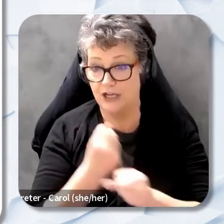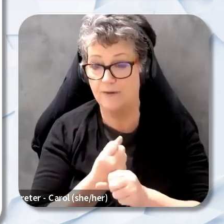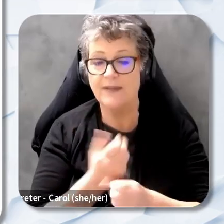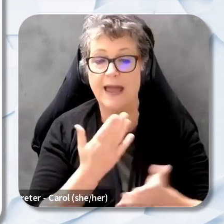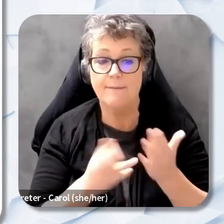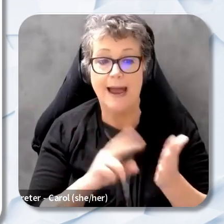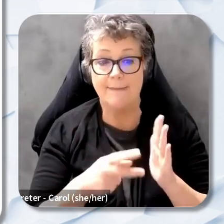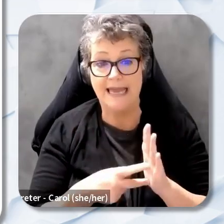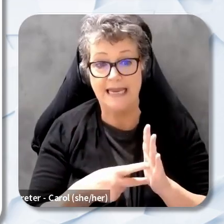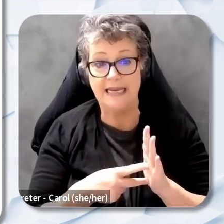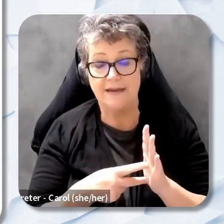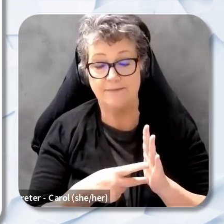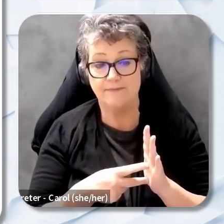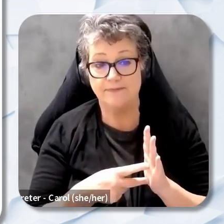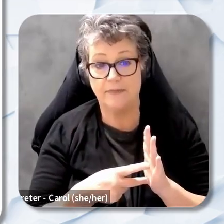mean that